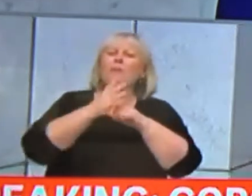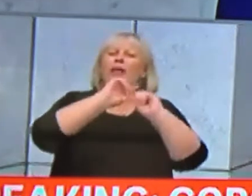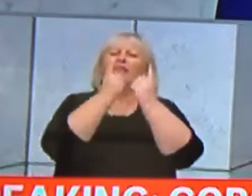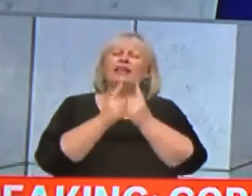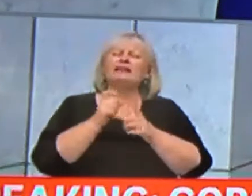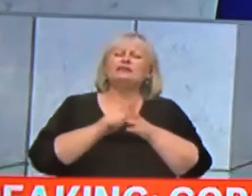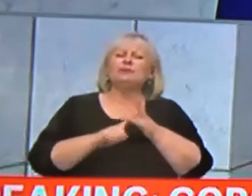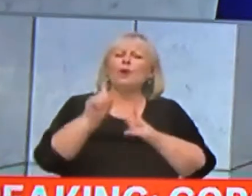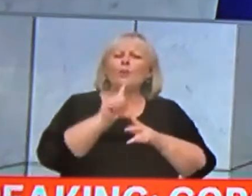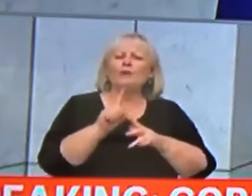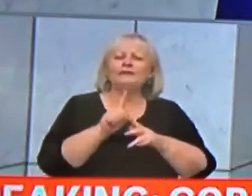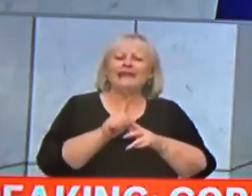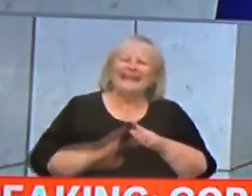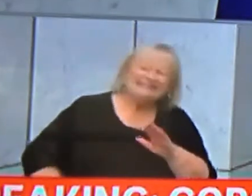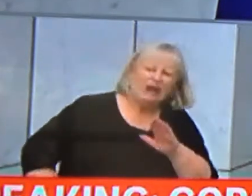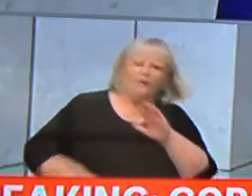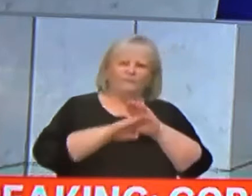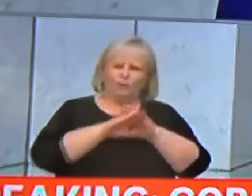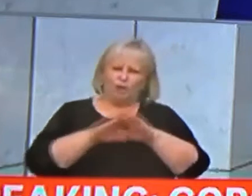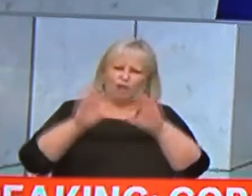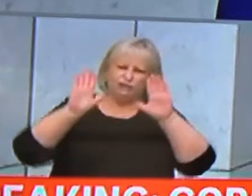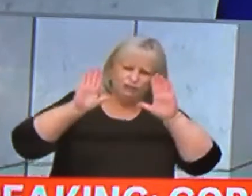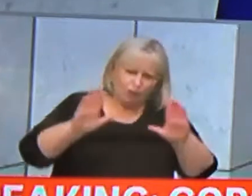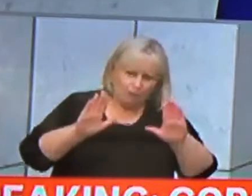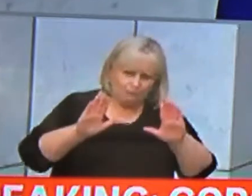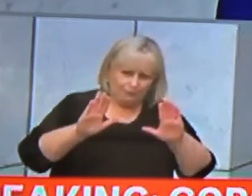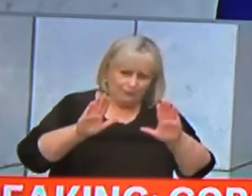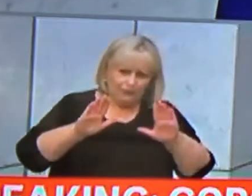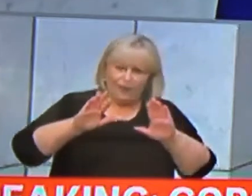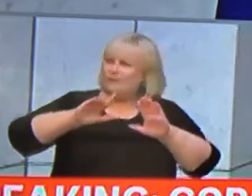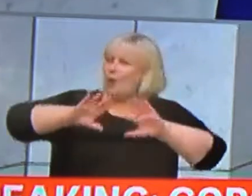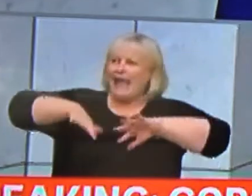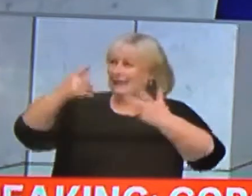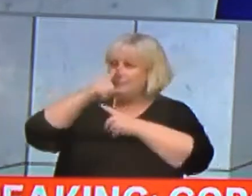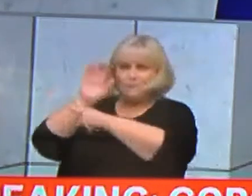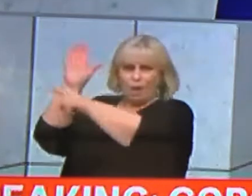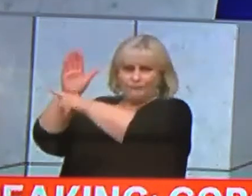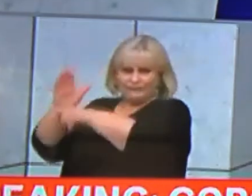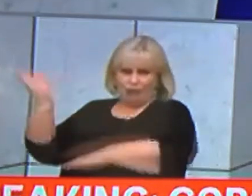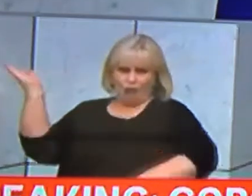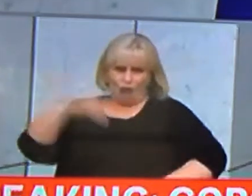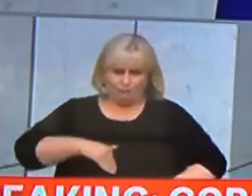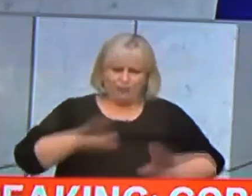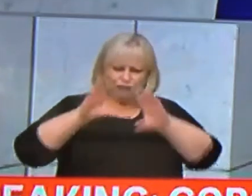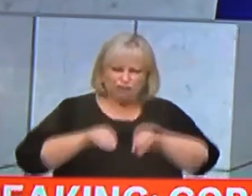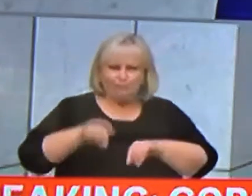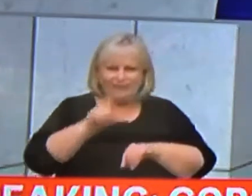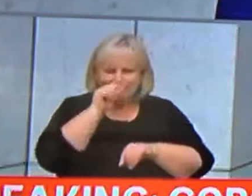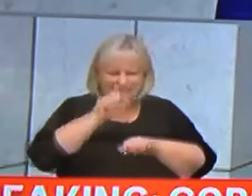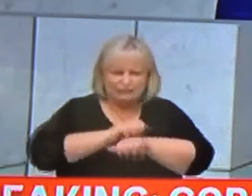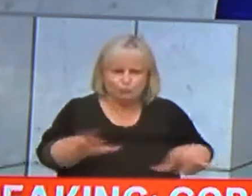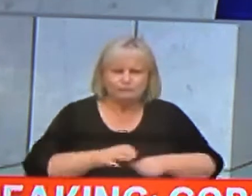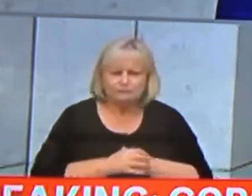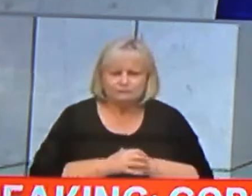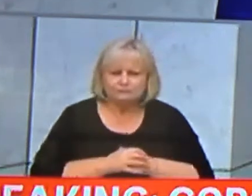do is completely stop the capacity for any returning traveller transmitting the virus.